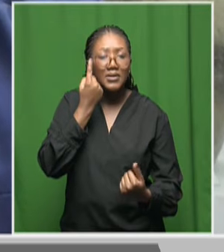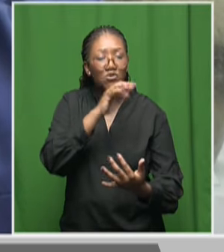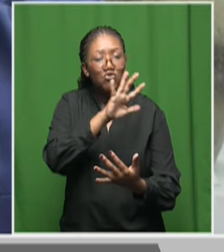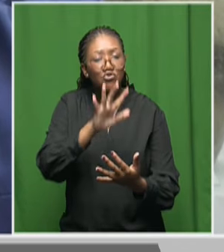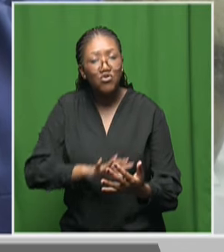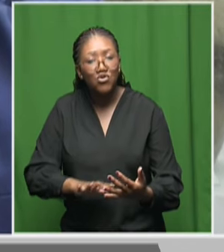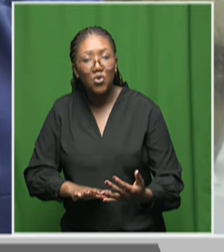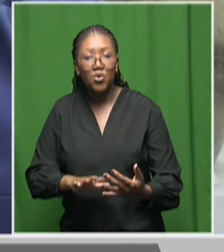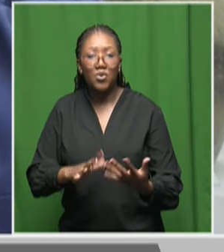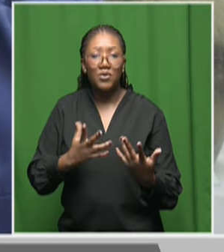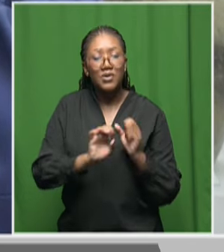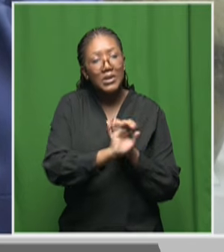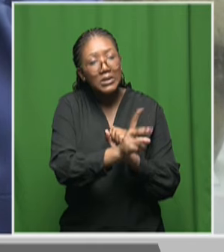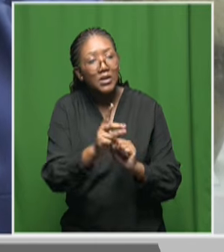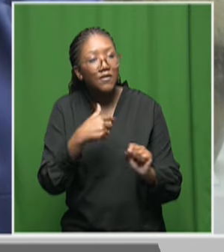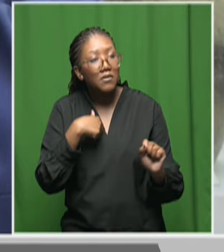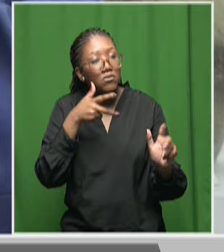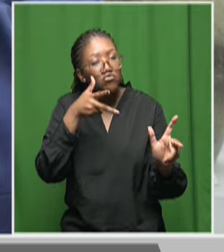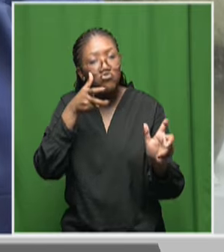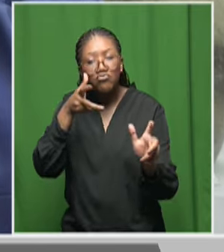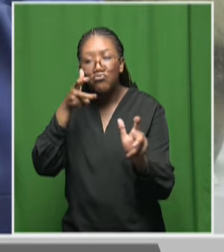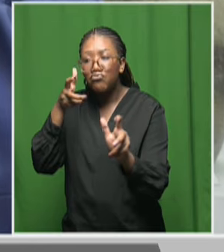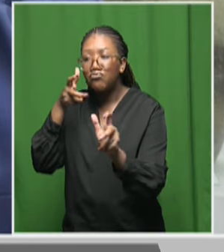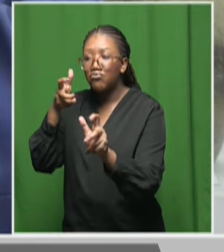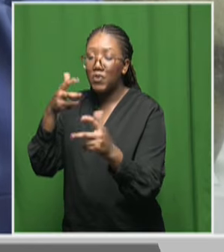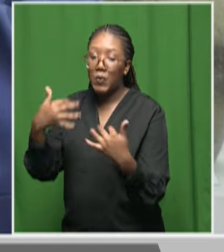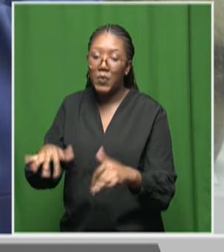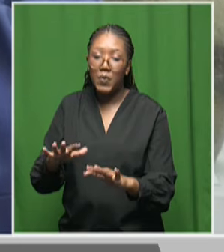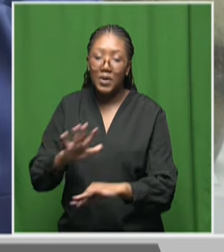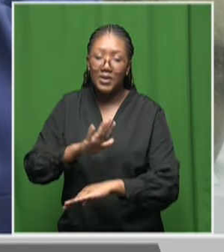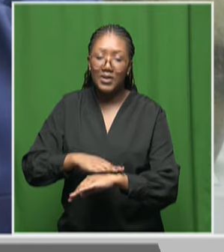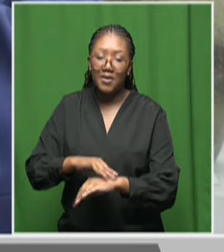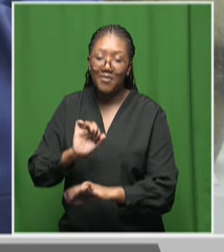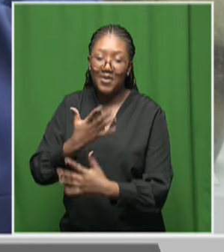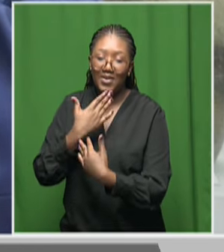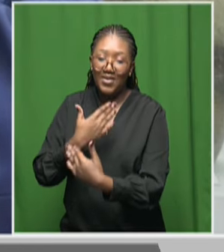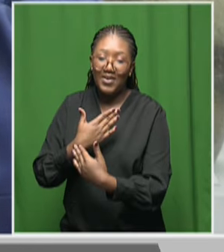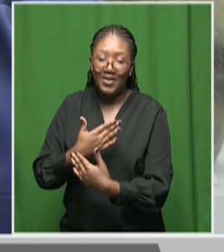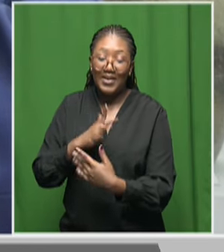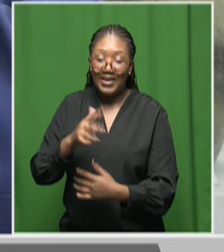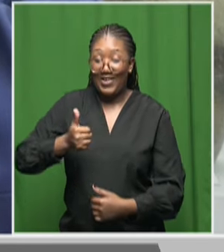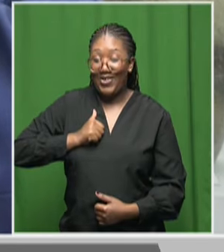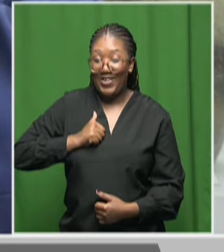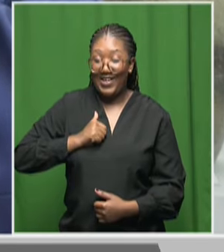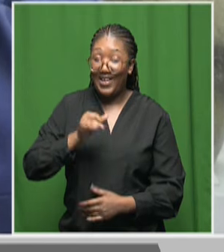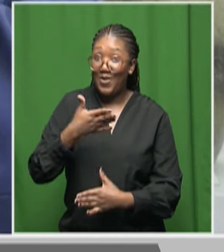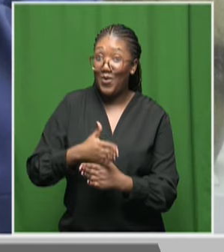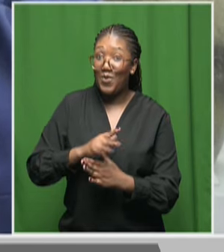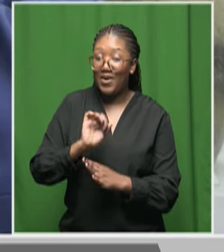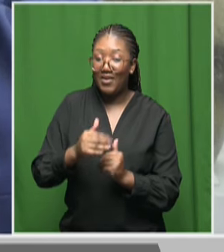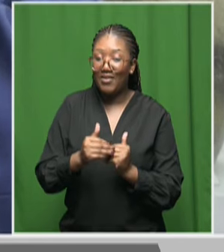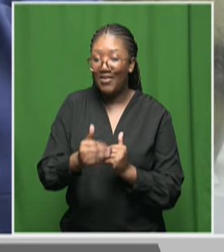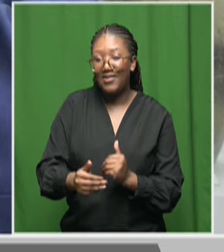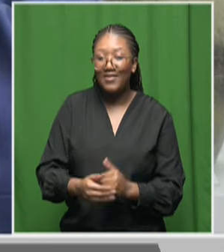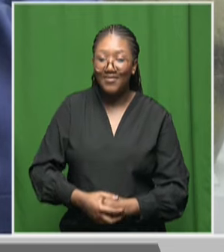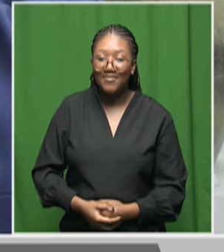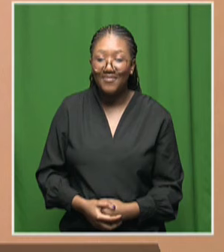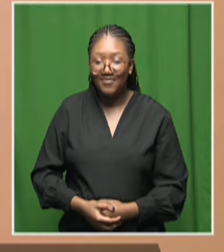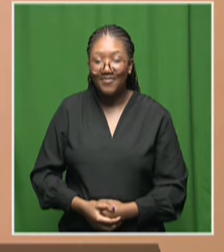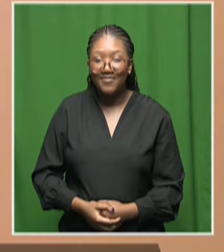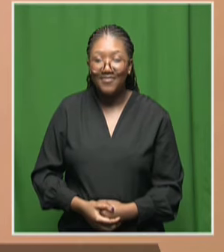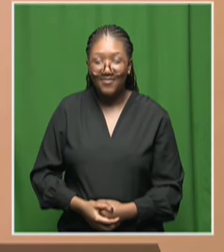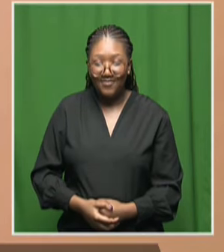seeing the interpretations through the portrait. Thank you for your time at this hour. Wishing you guys all the best as you continue with your work. I'm going to leave a conversation there for